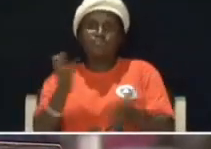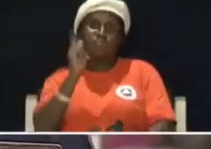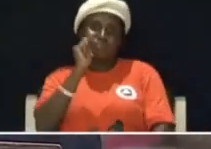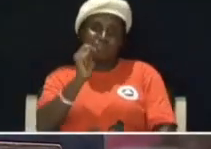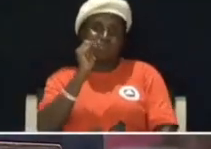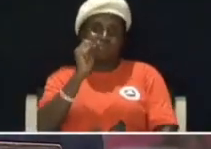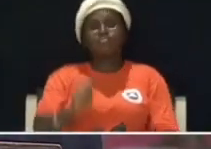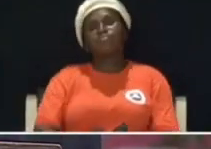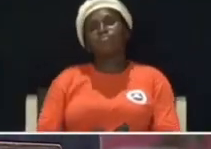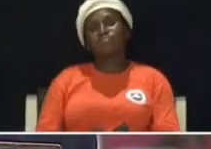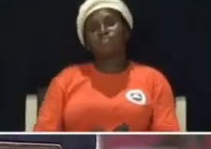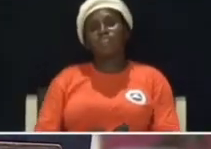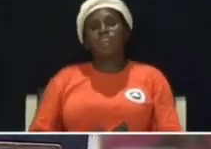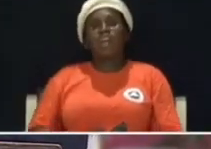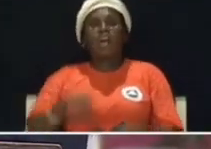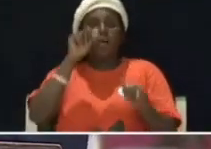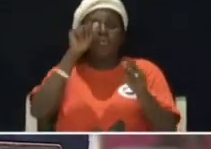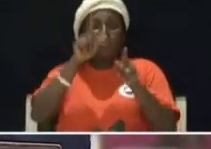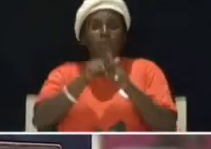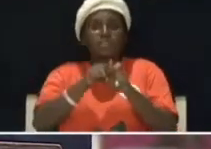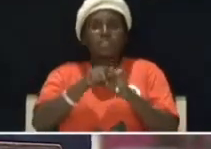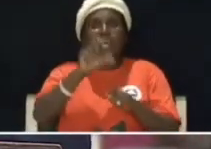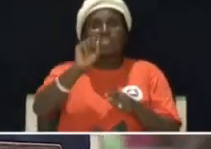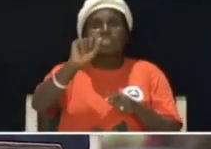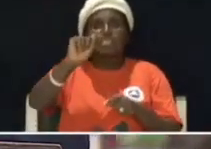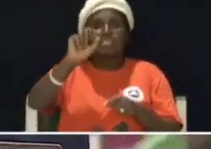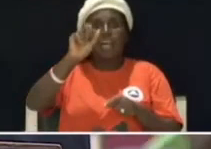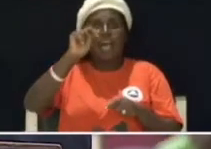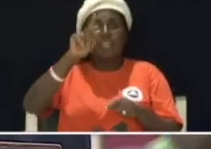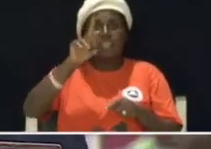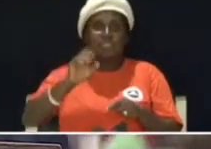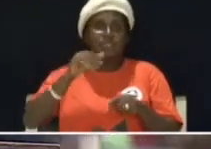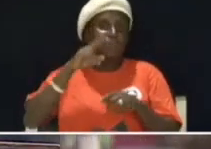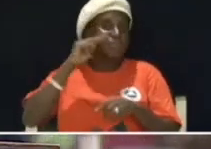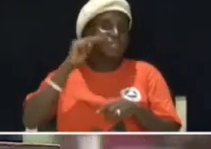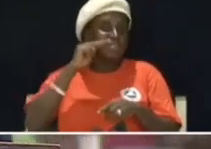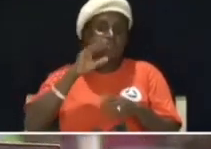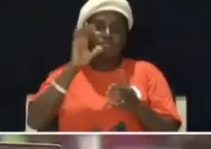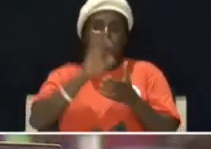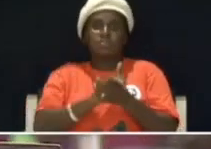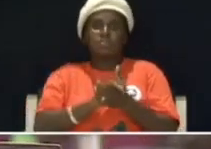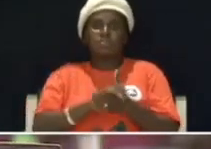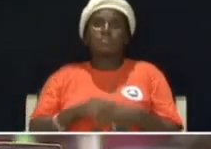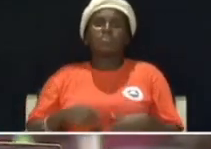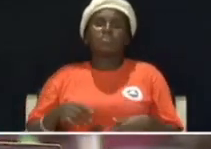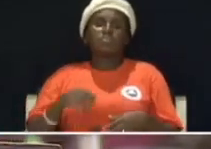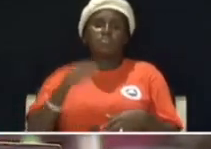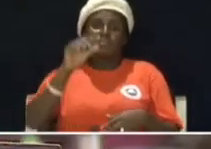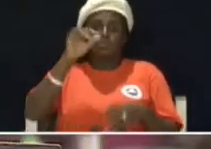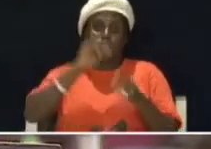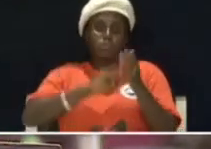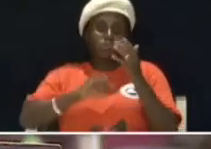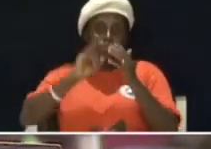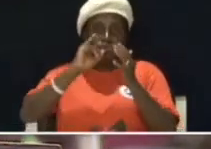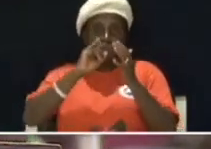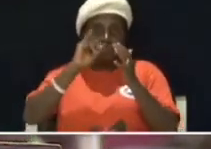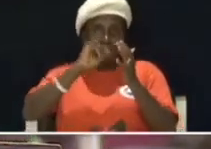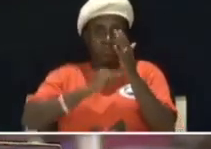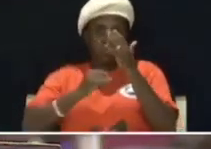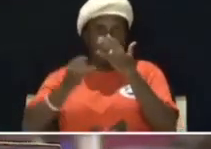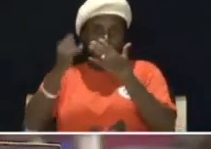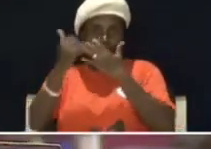Brother Stanley Omenihu from Nigeria. He got married in July 2023, and from the night of the